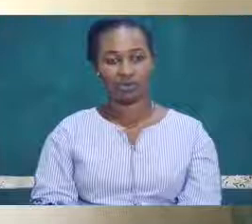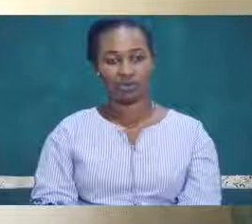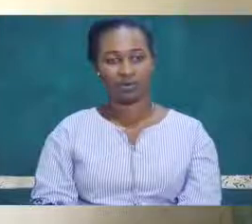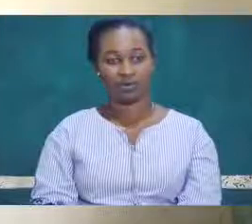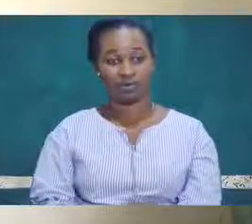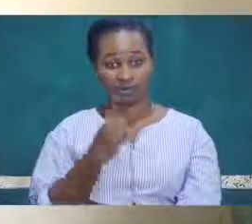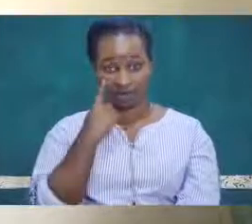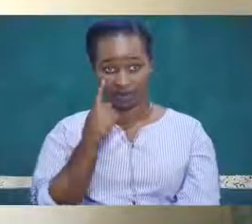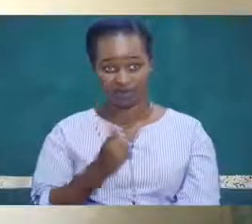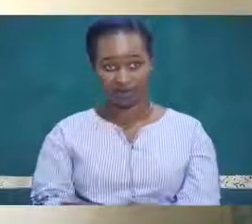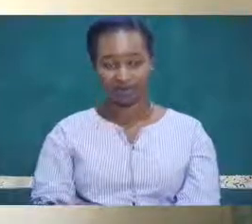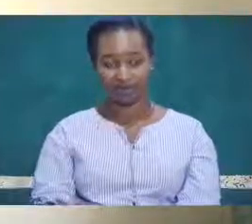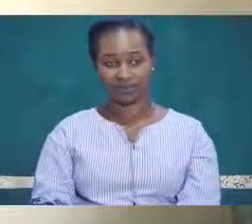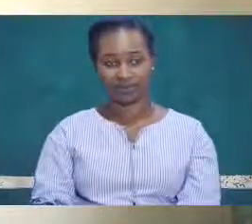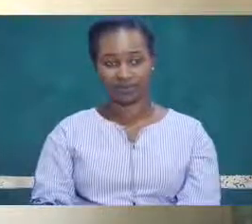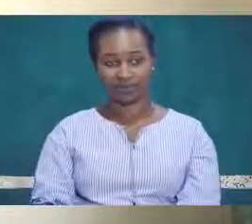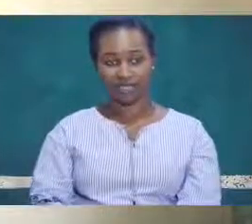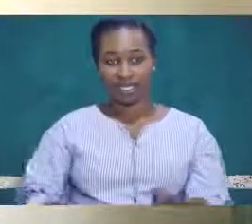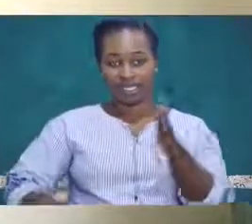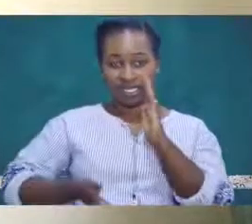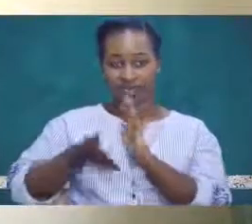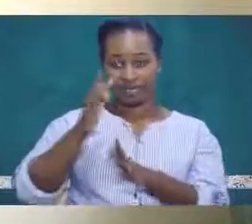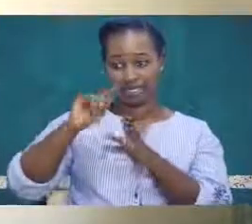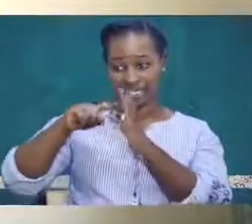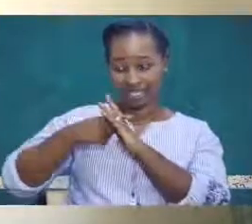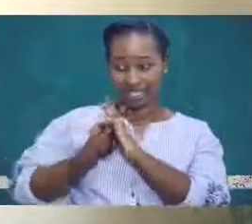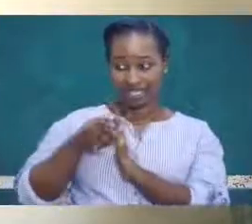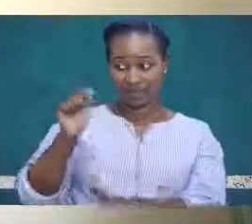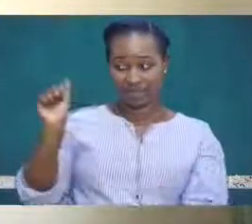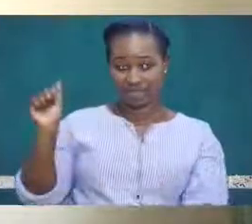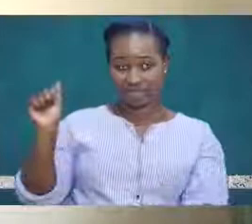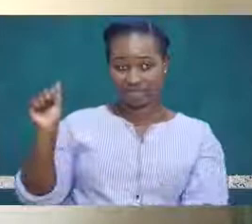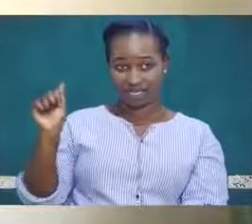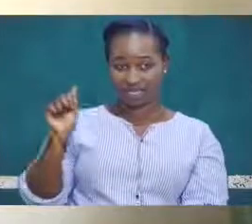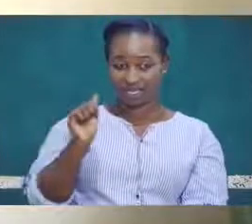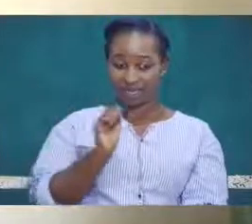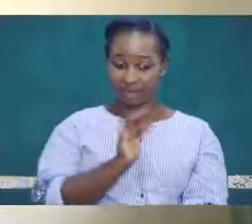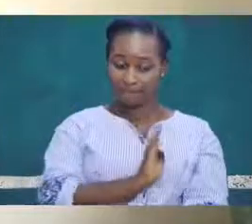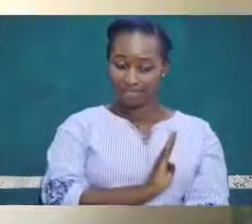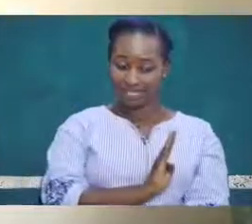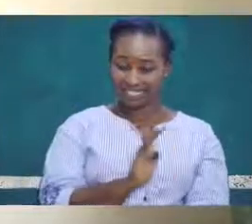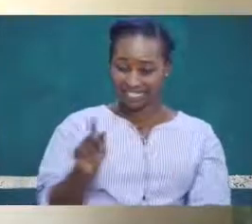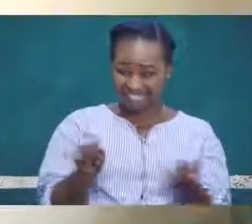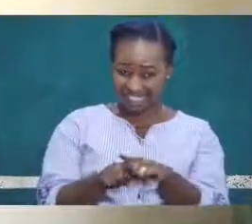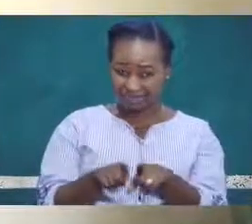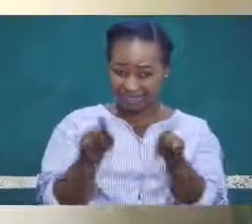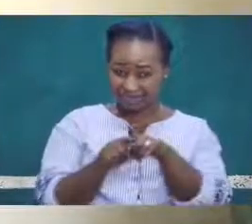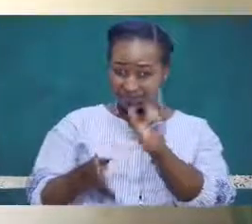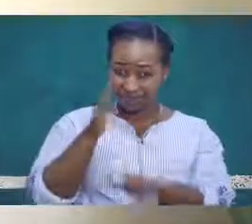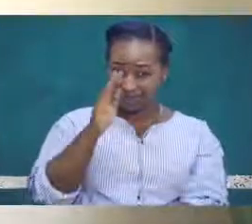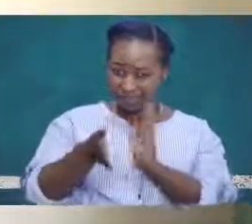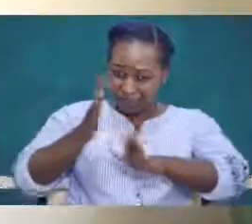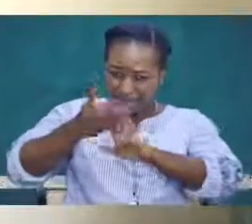Do you see that? The speed of the marble at point A, is it the same as the speed of the marble at point B?